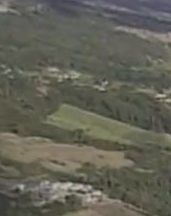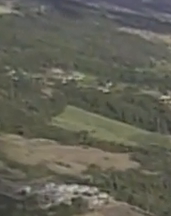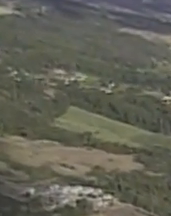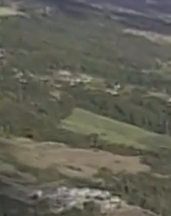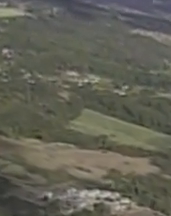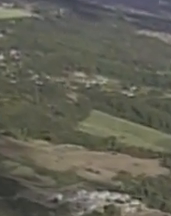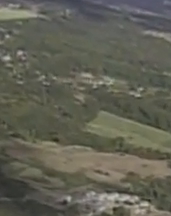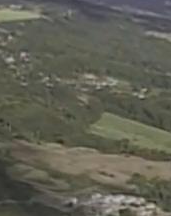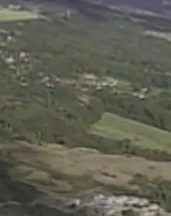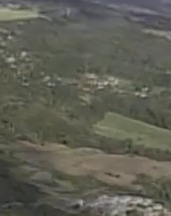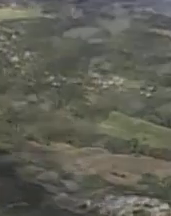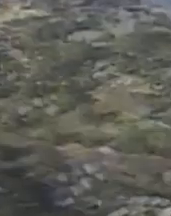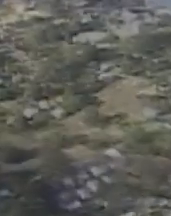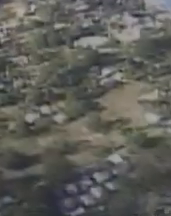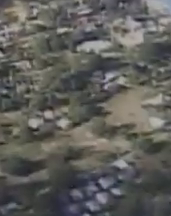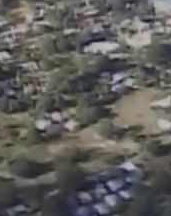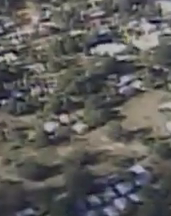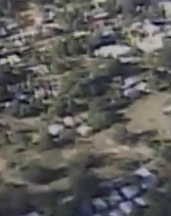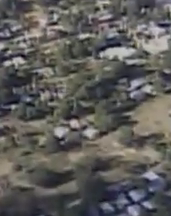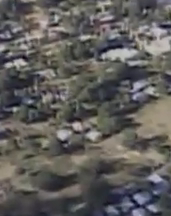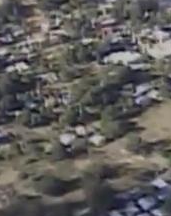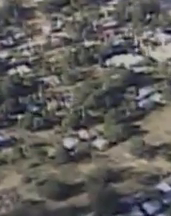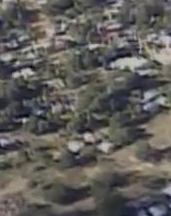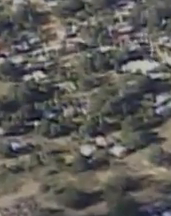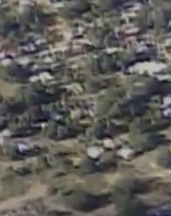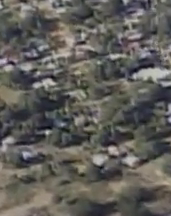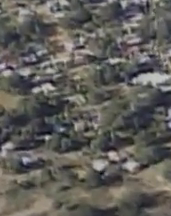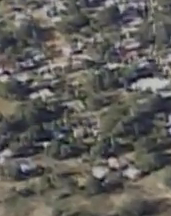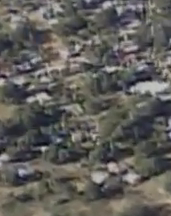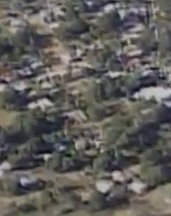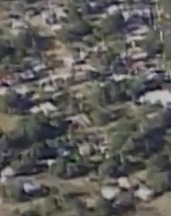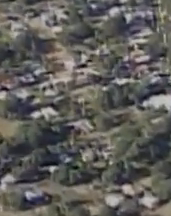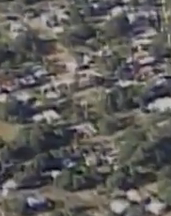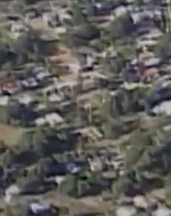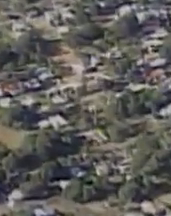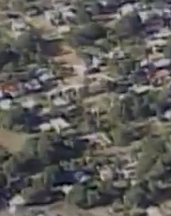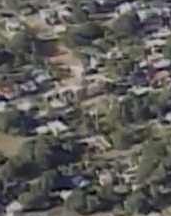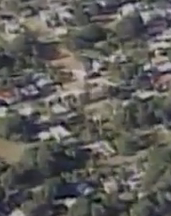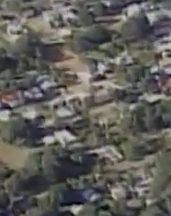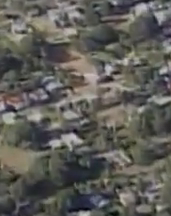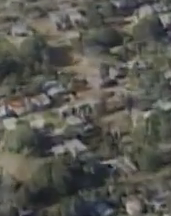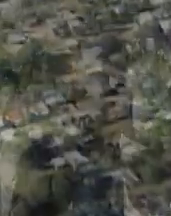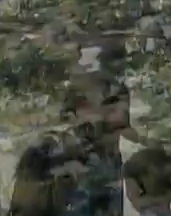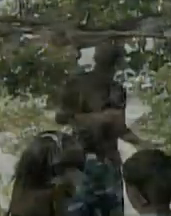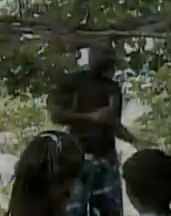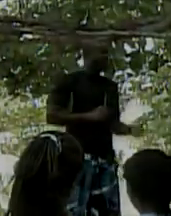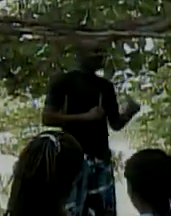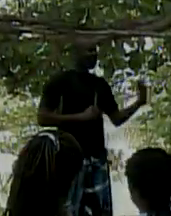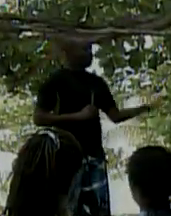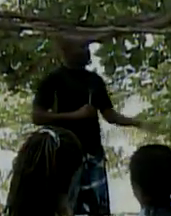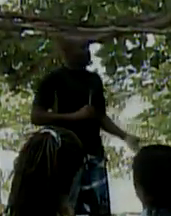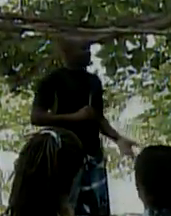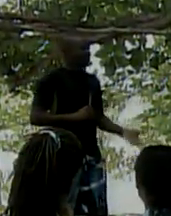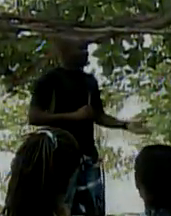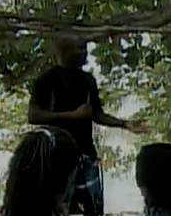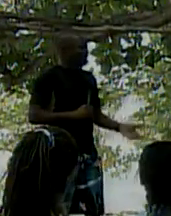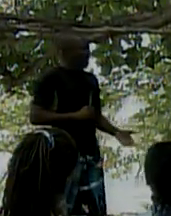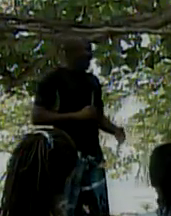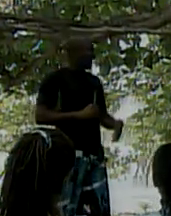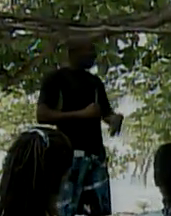From the East Coast right over to the West Coast, you're living on a coral reef. Therefore,